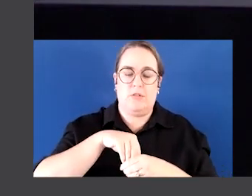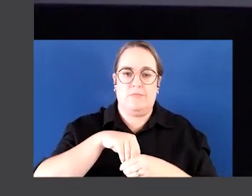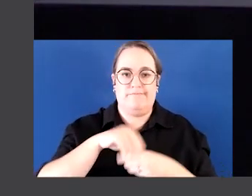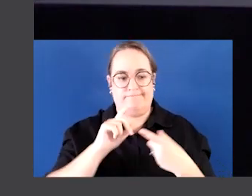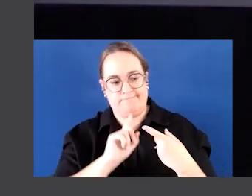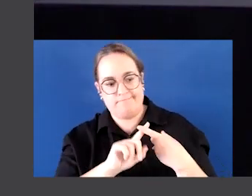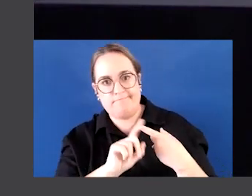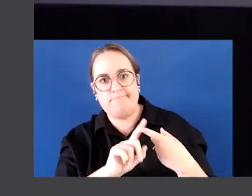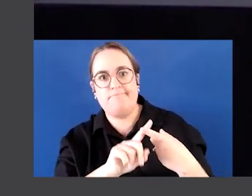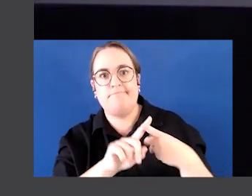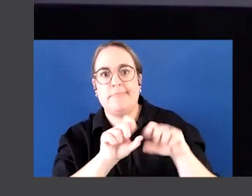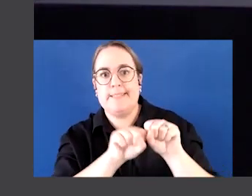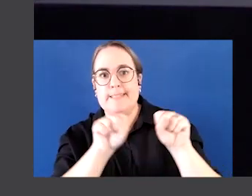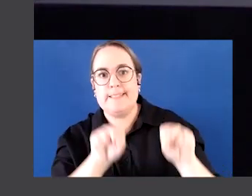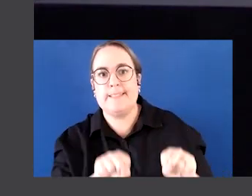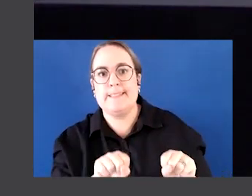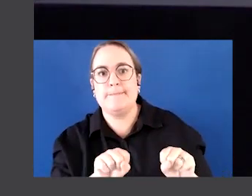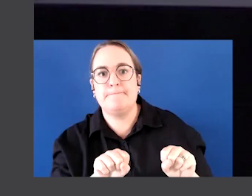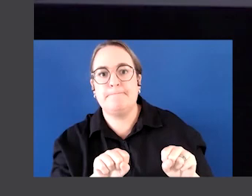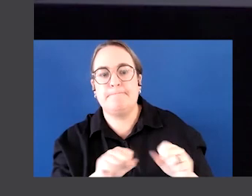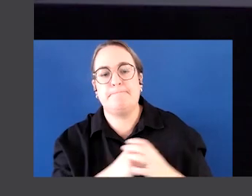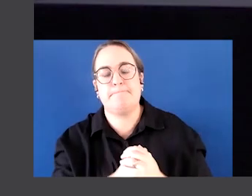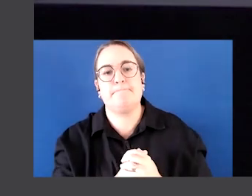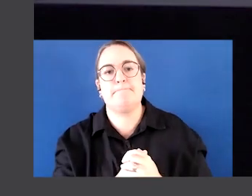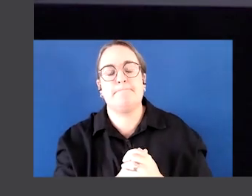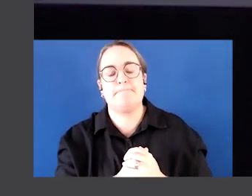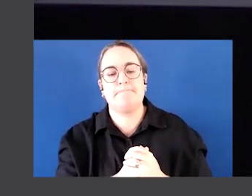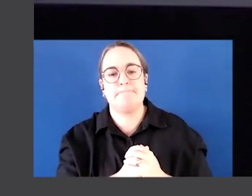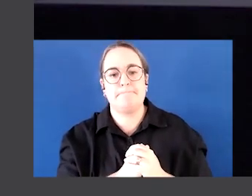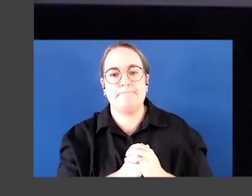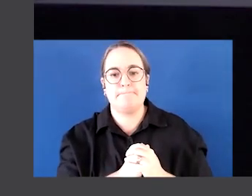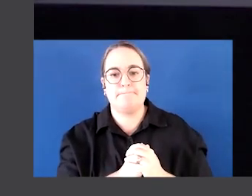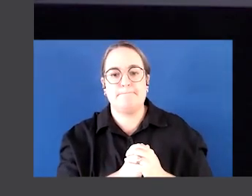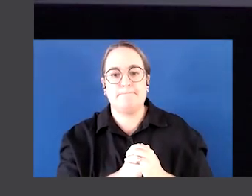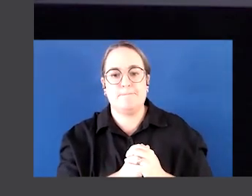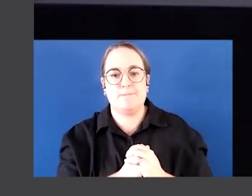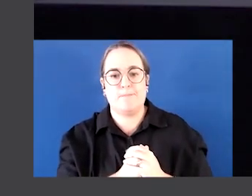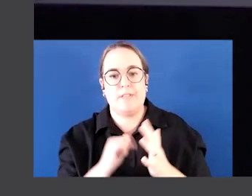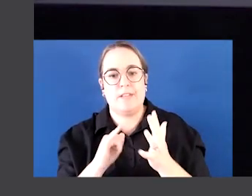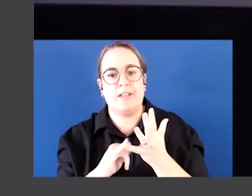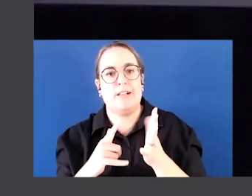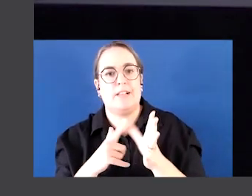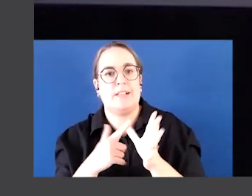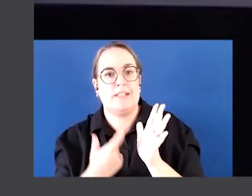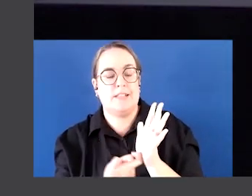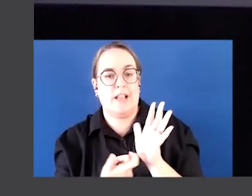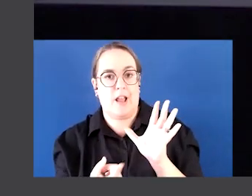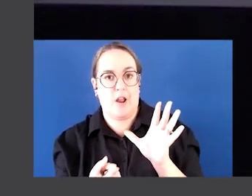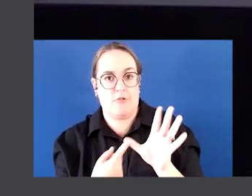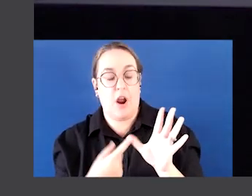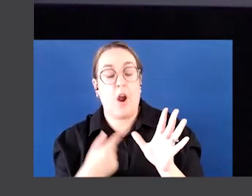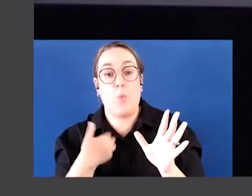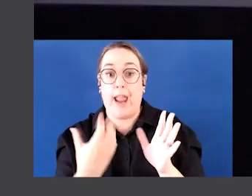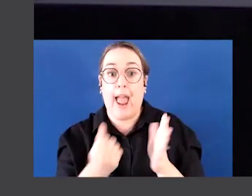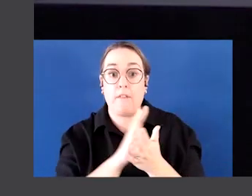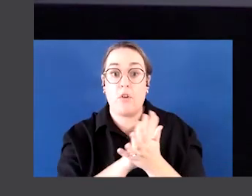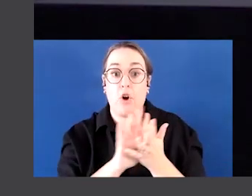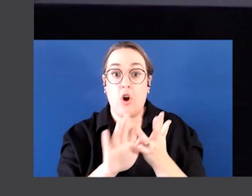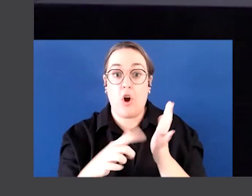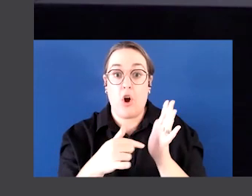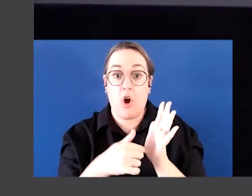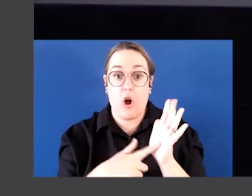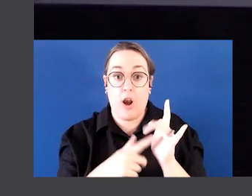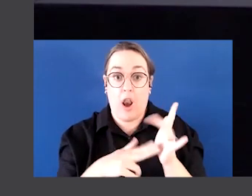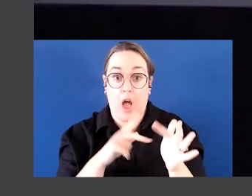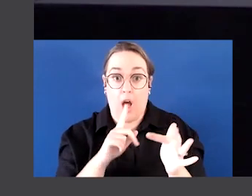and systemic corruption. So I'm going to add to that, Sarah, perhaps from an MTI's perspective. Look, we have our, as I said